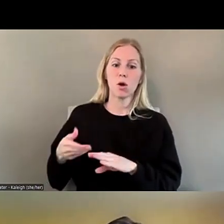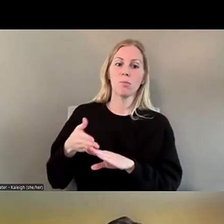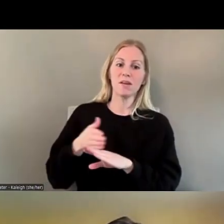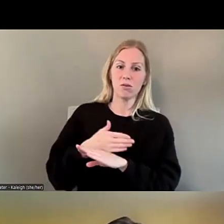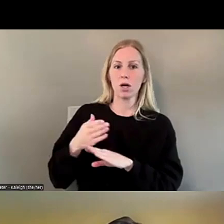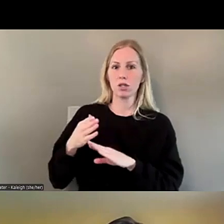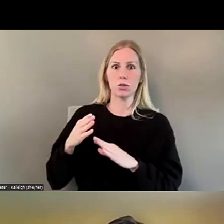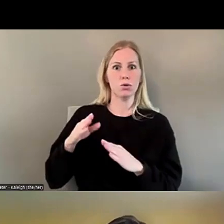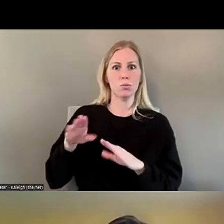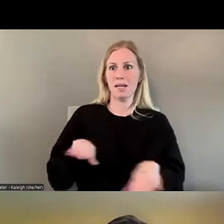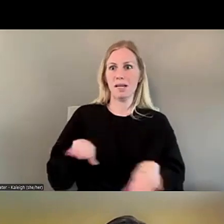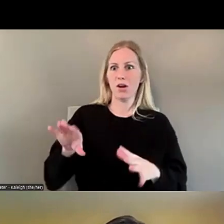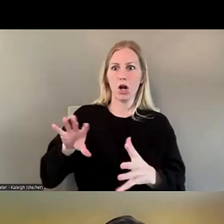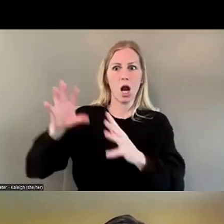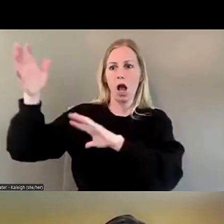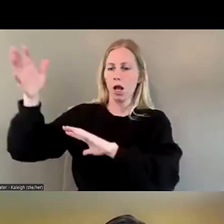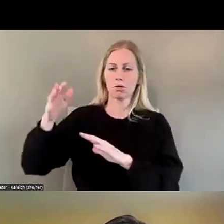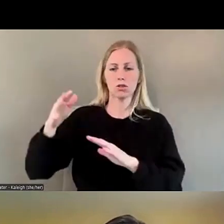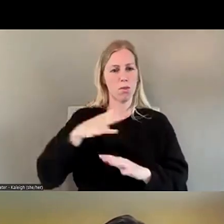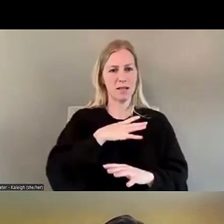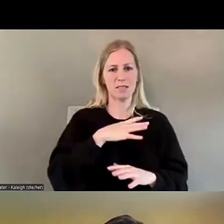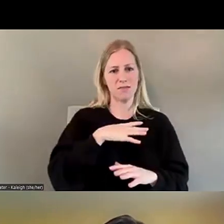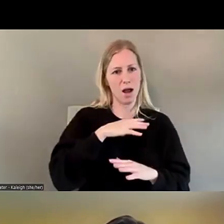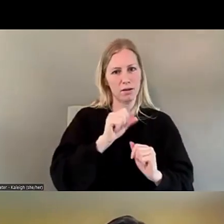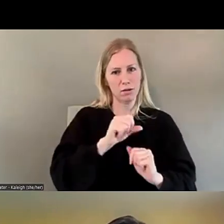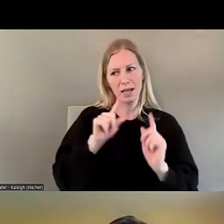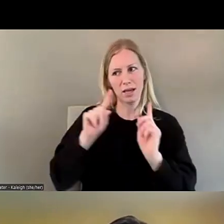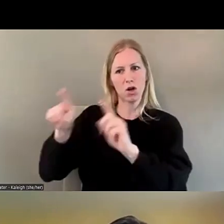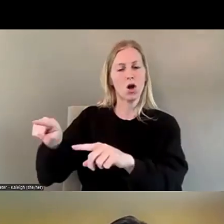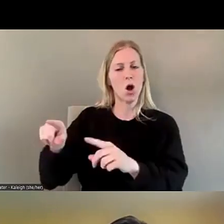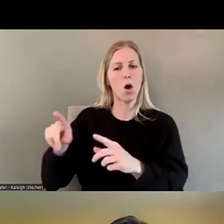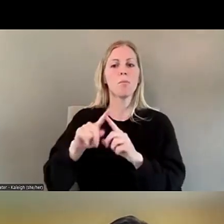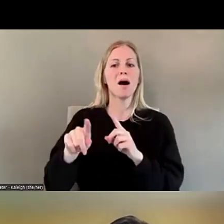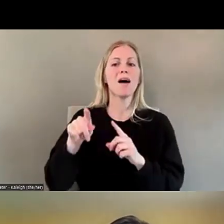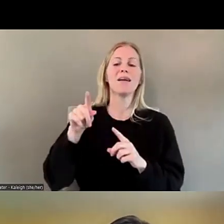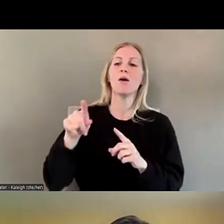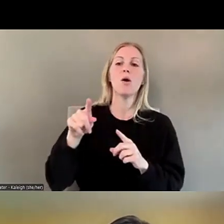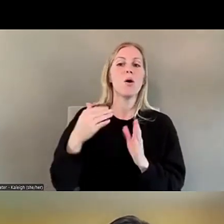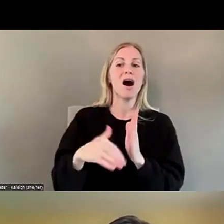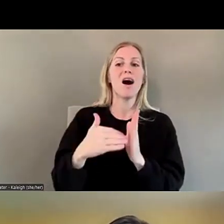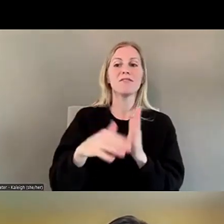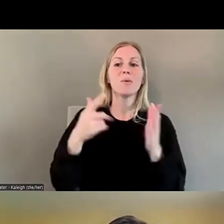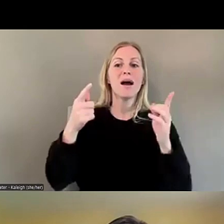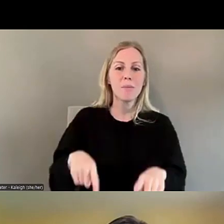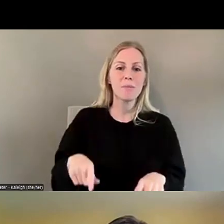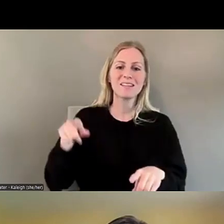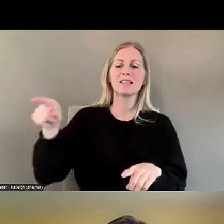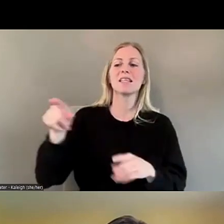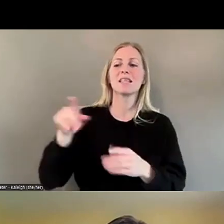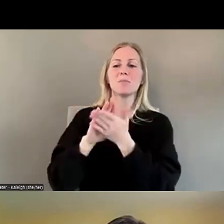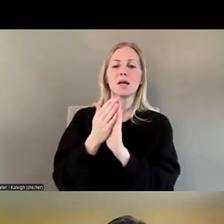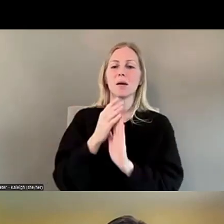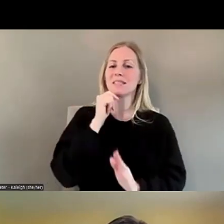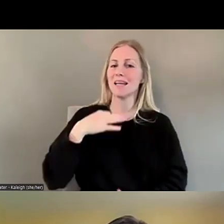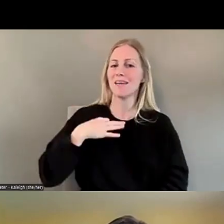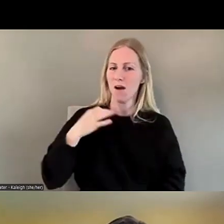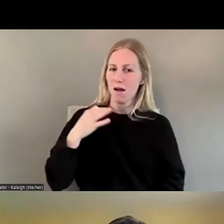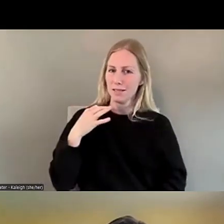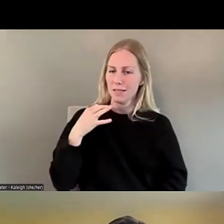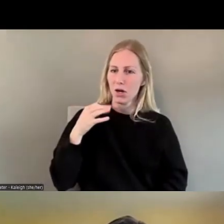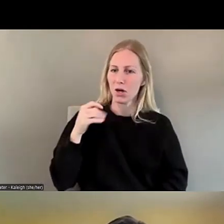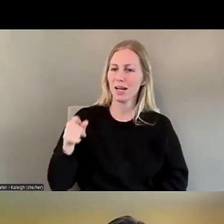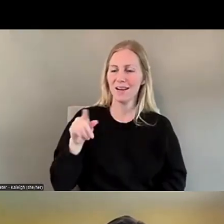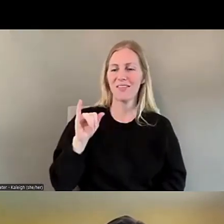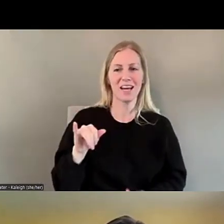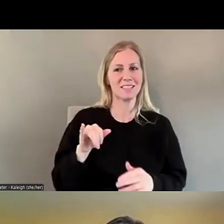I would worry that become what I often see is these become the places, then it becomes an involuntary use. And I think that's the